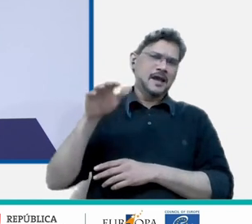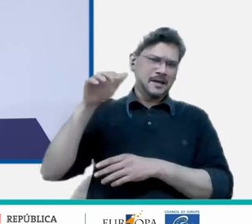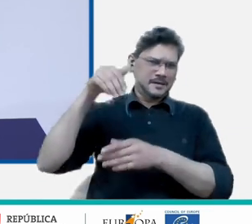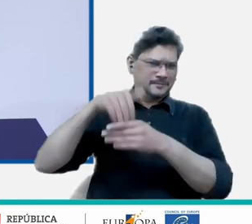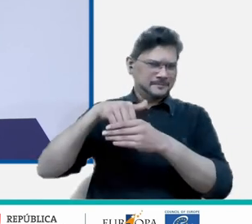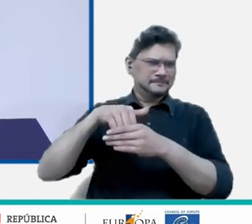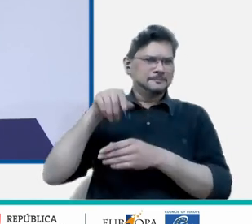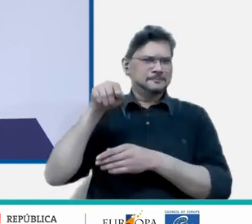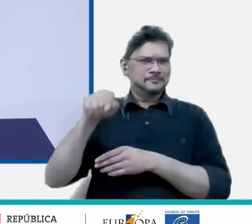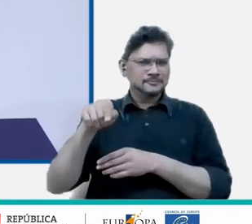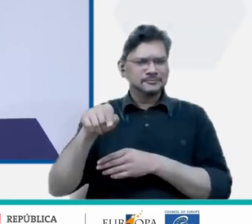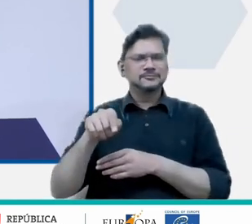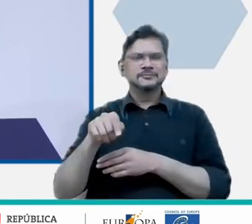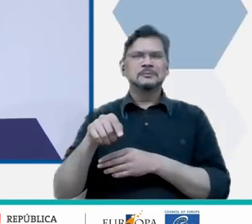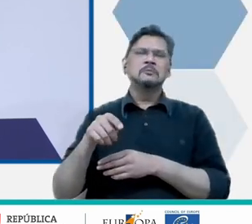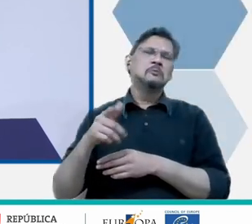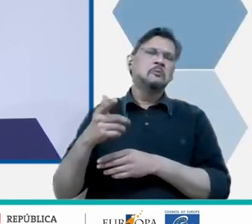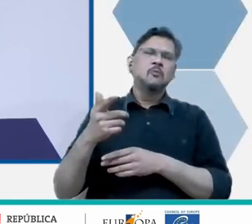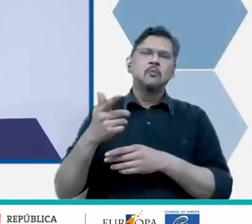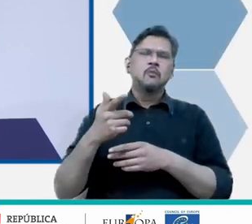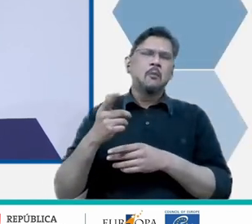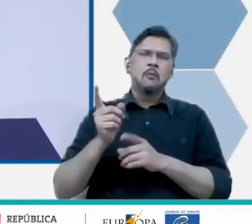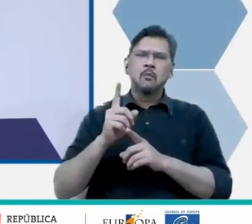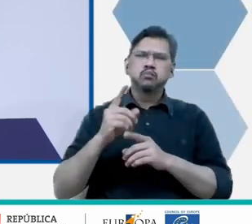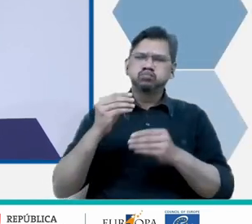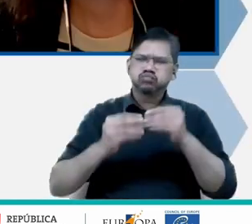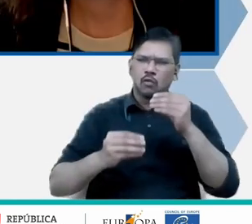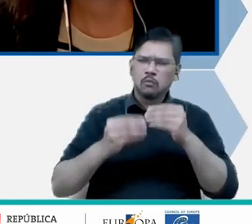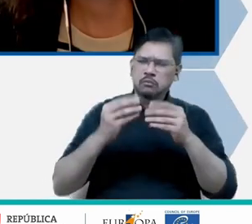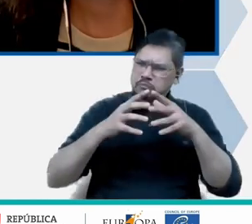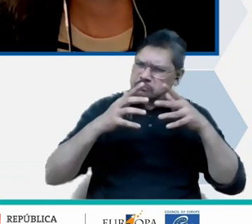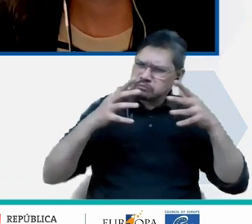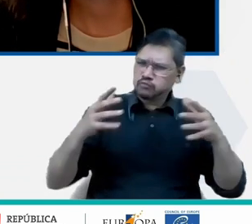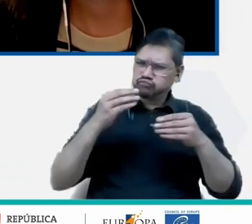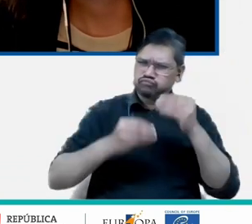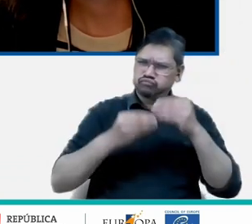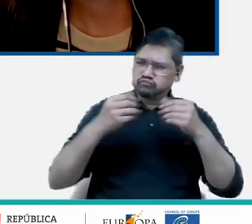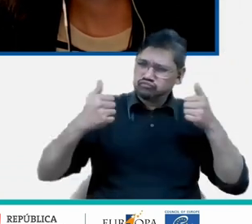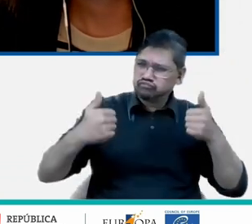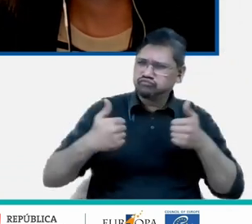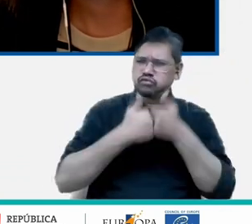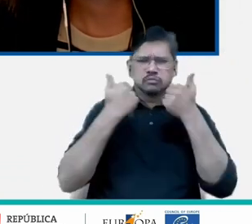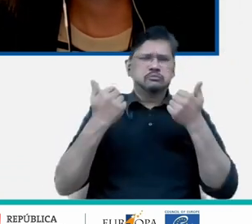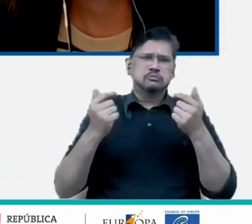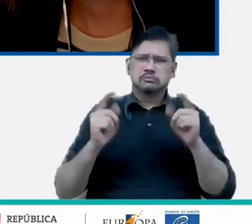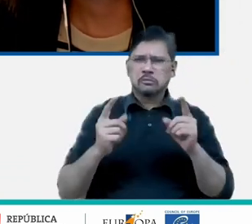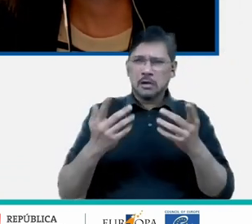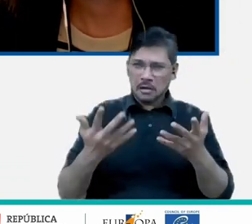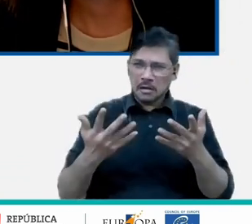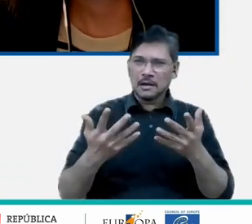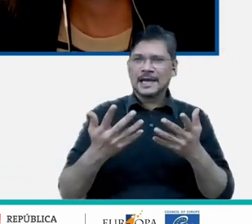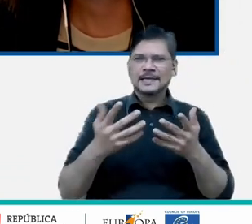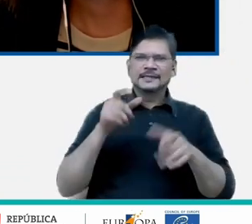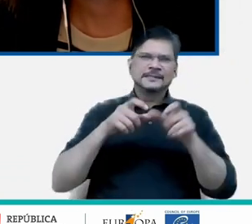one of the main challenges of building resilience is the fact that we usually work in silos.